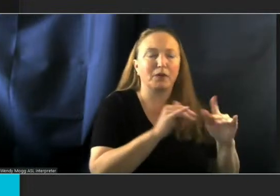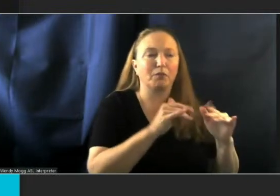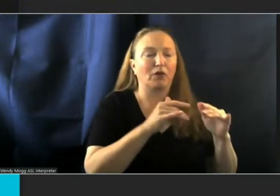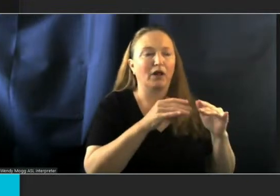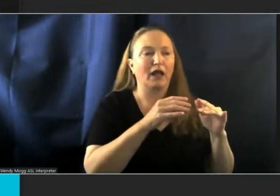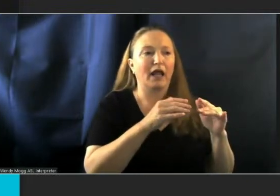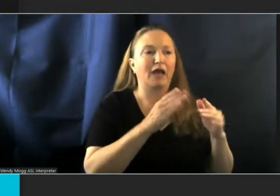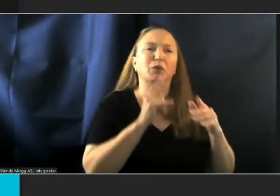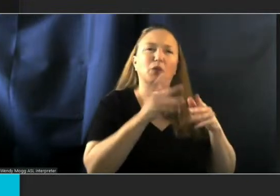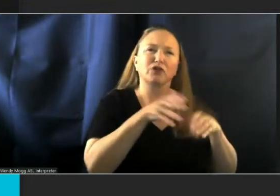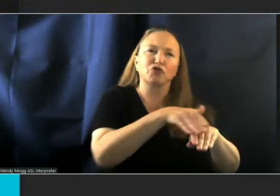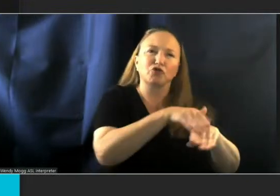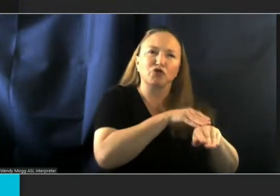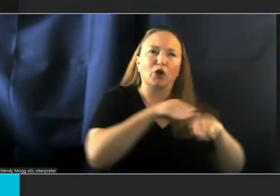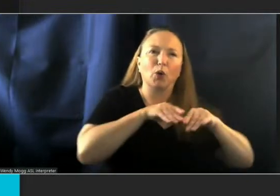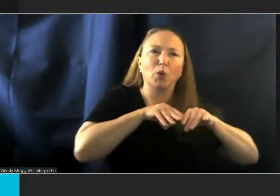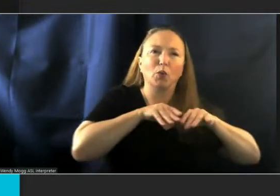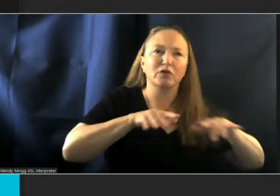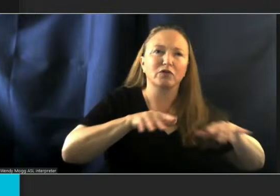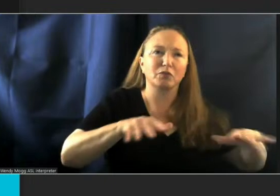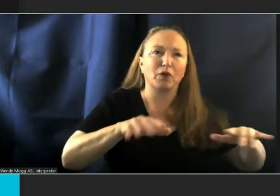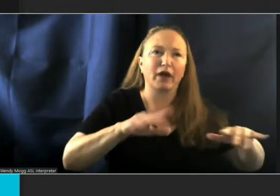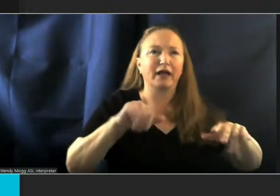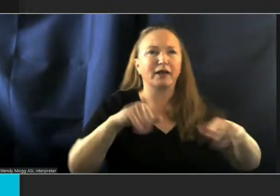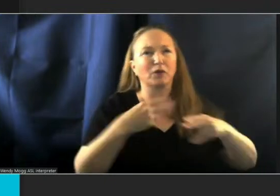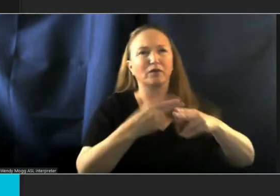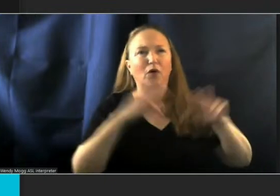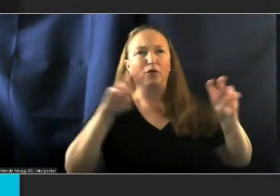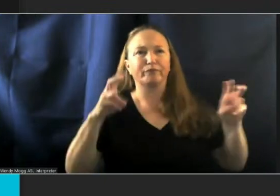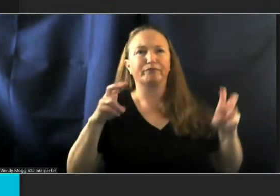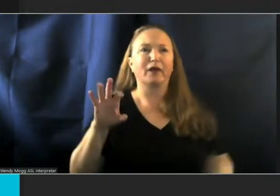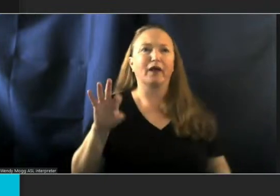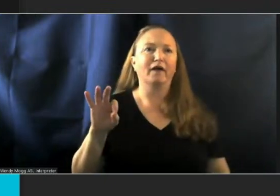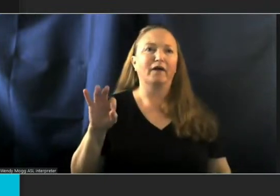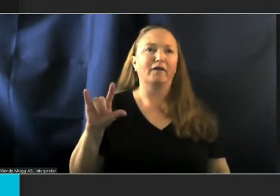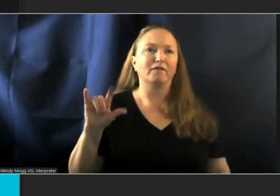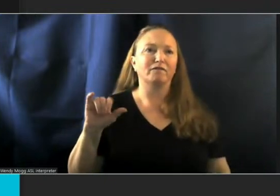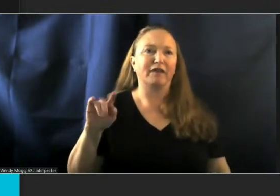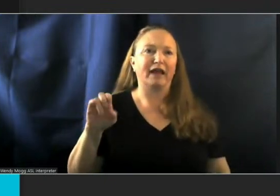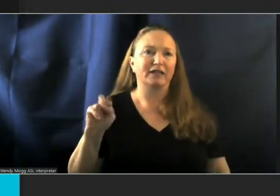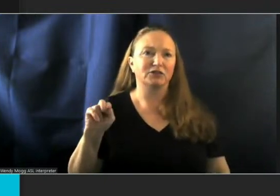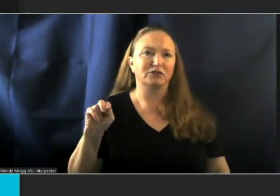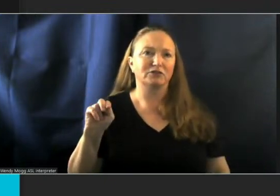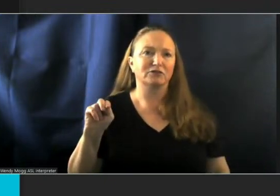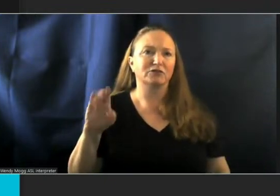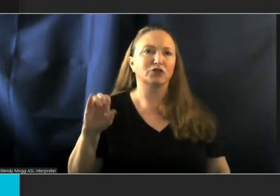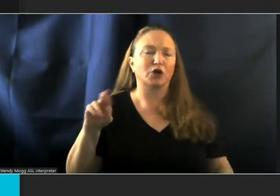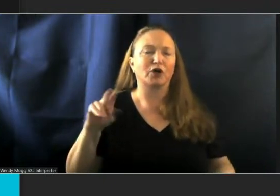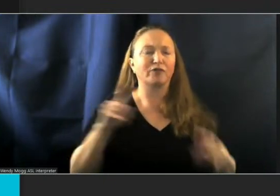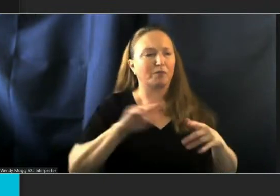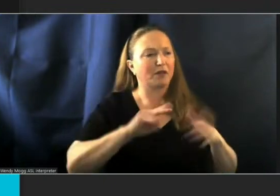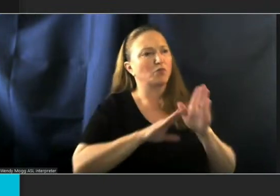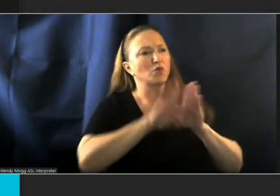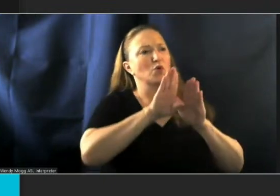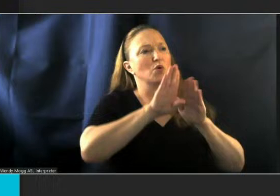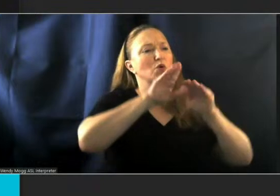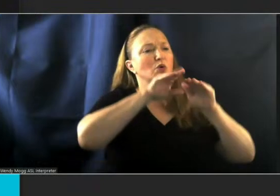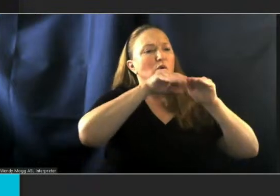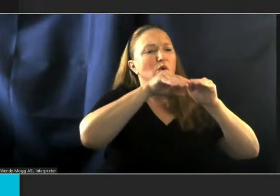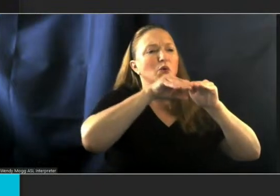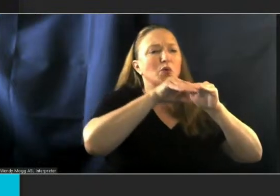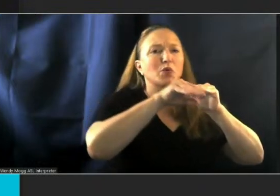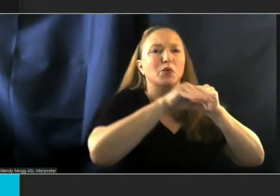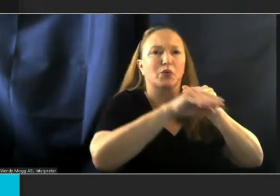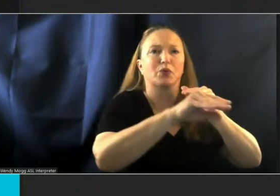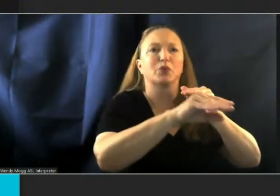curve, so it gives us more time to prepare and respond. So what we don't want is an outbreak of cases so